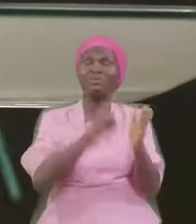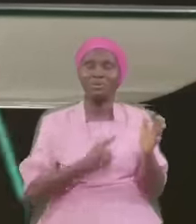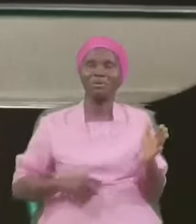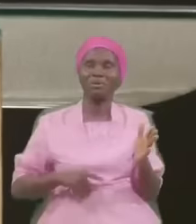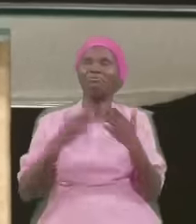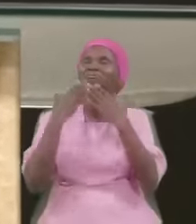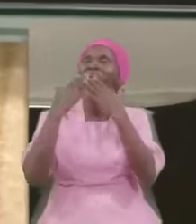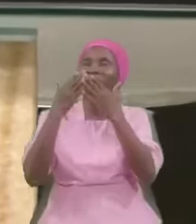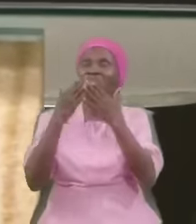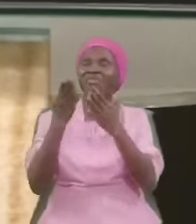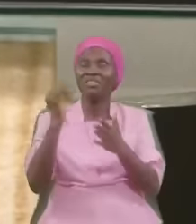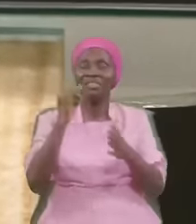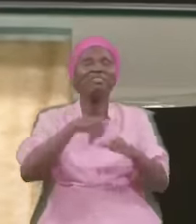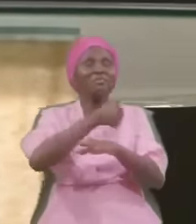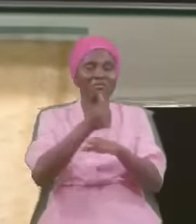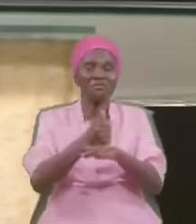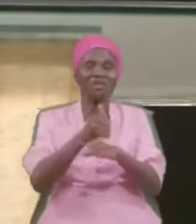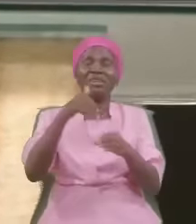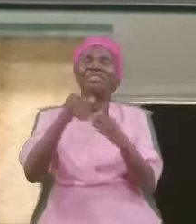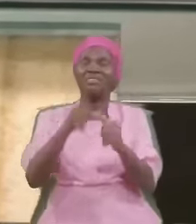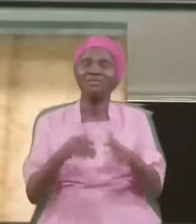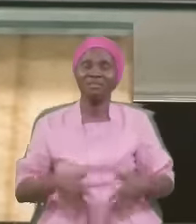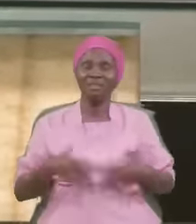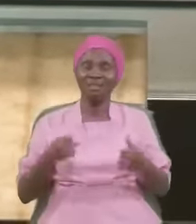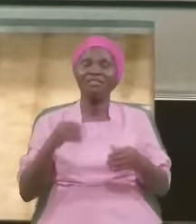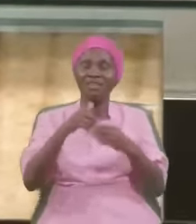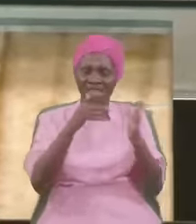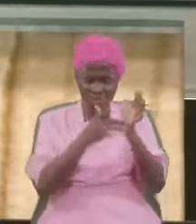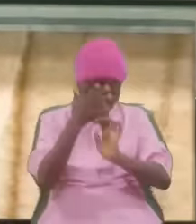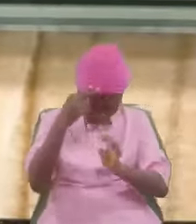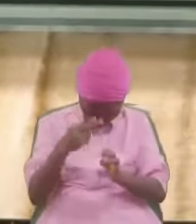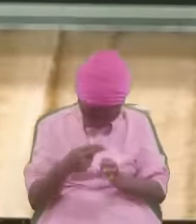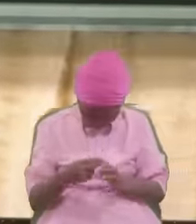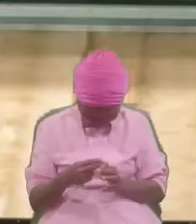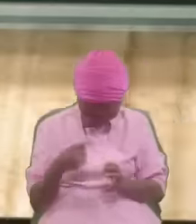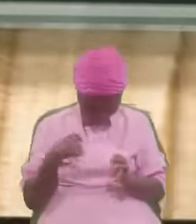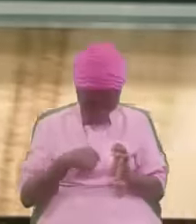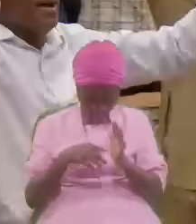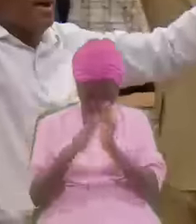life. In Jesus' name, we pray.